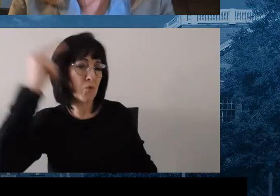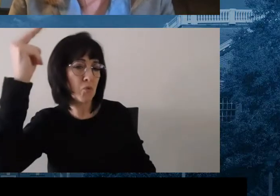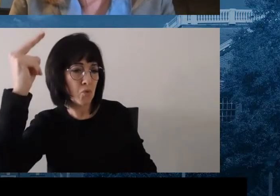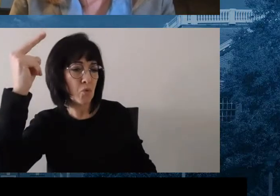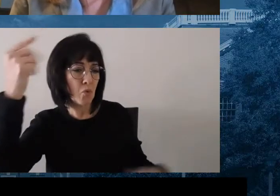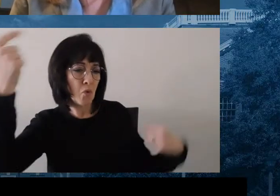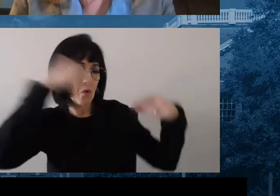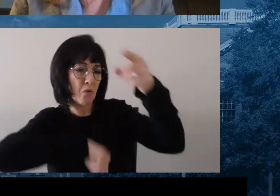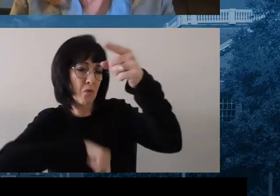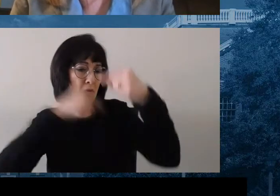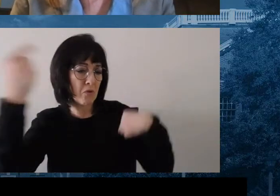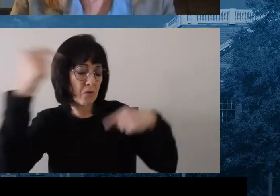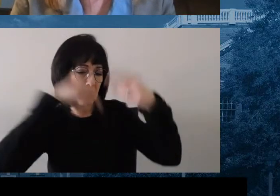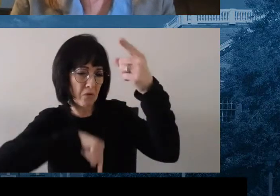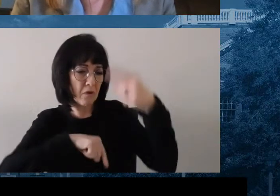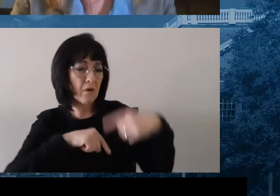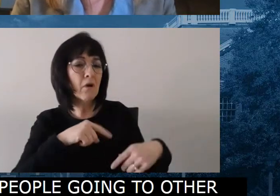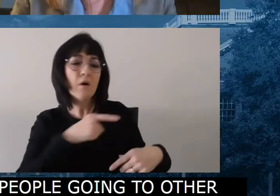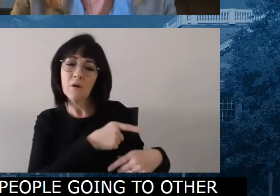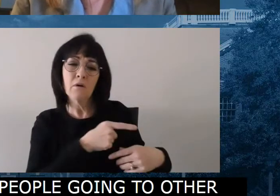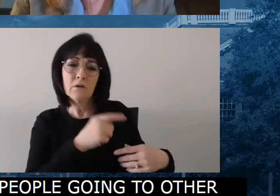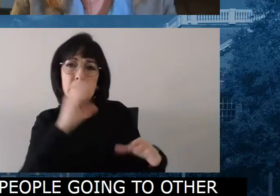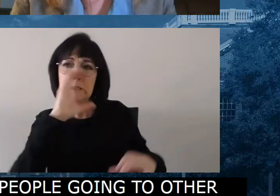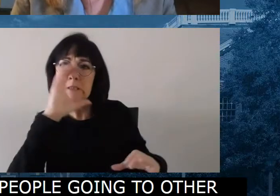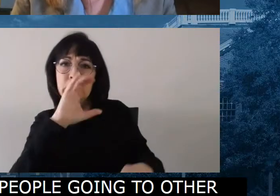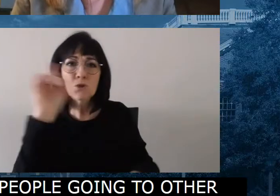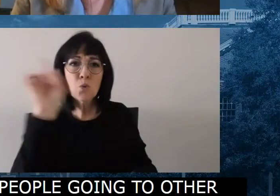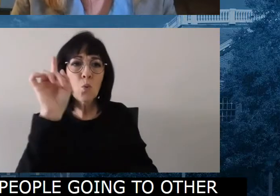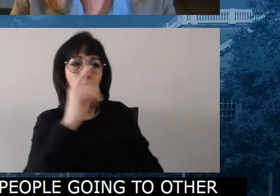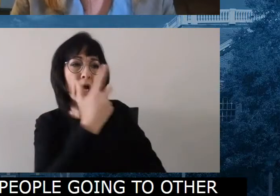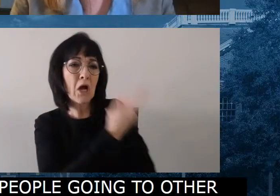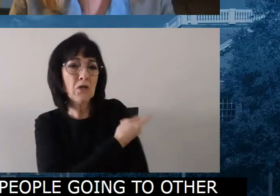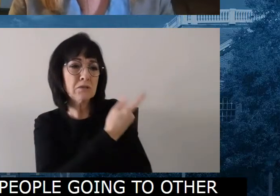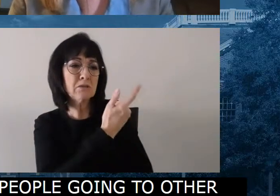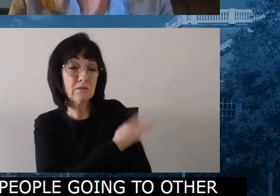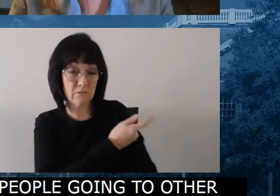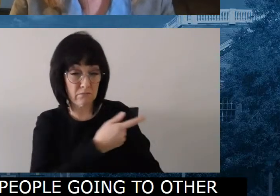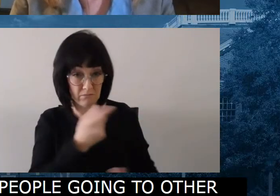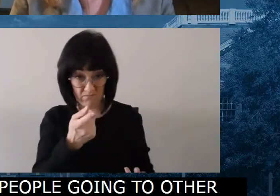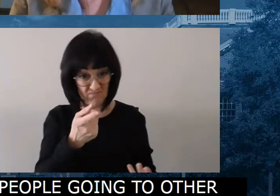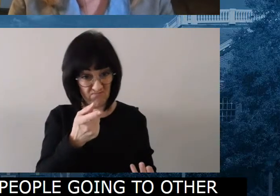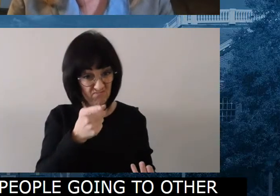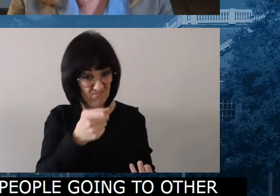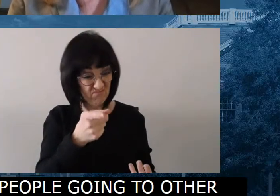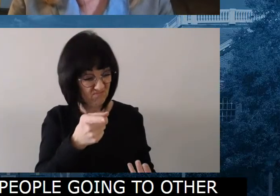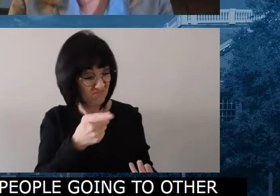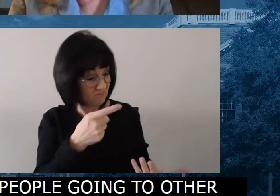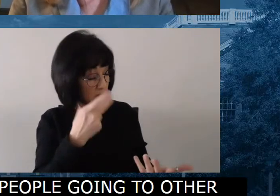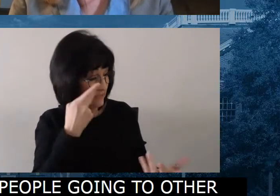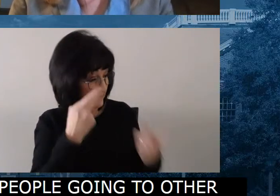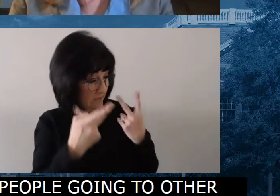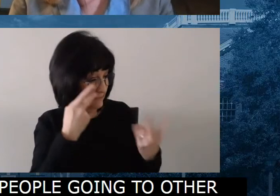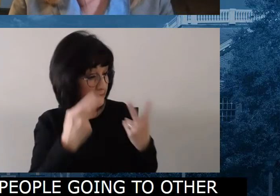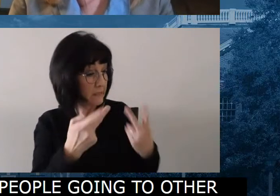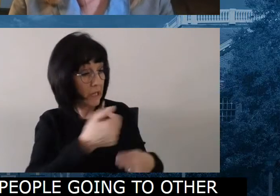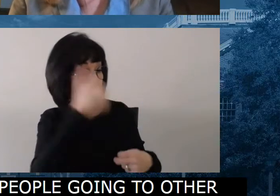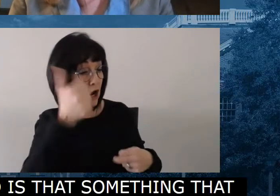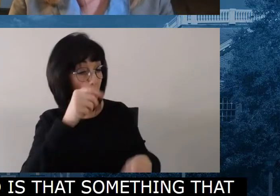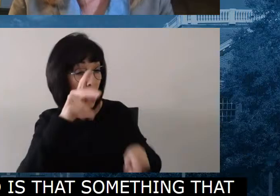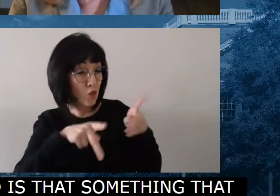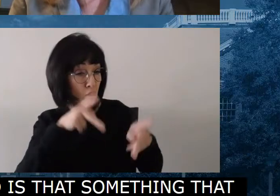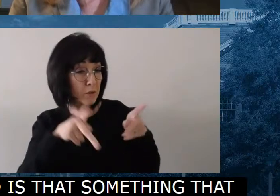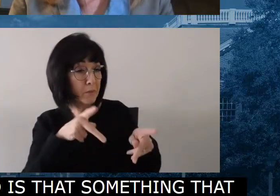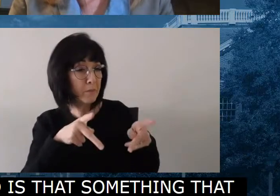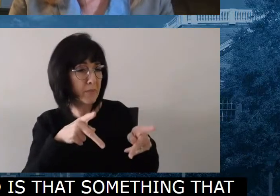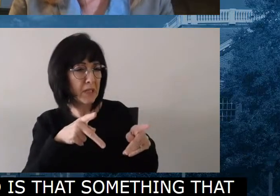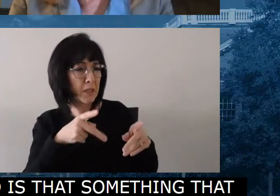taking pharmacy appointments or things of that nature elsewhere? And is that anything that would lead you to change where vaccines are